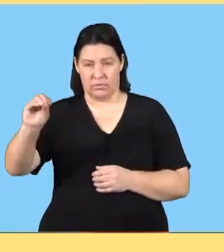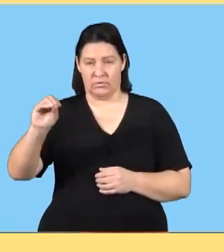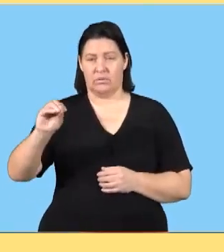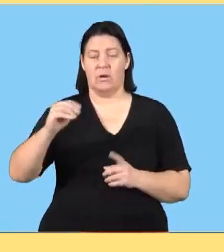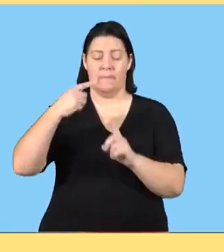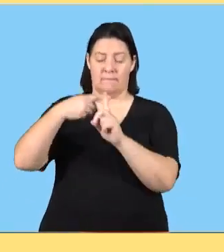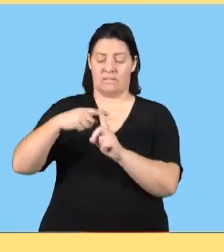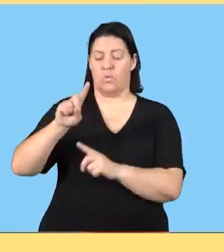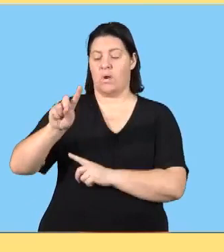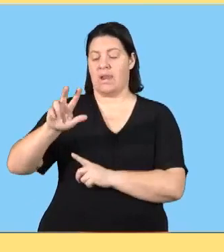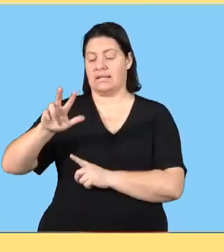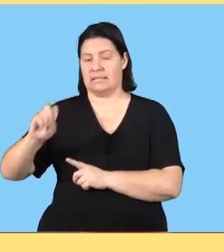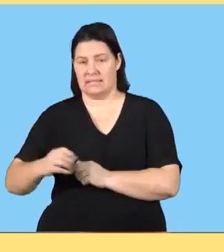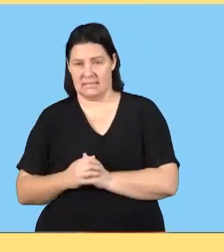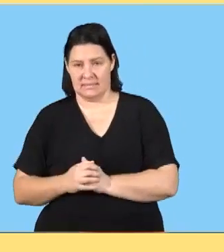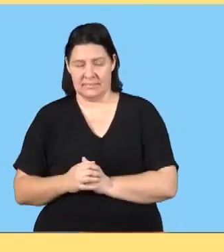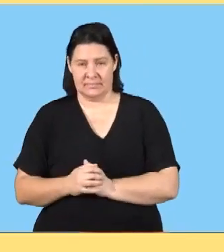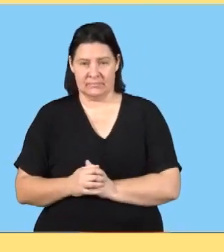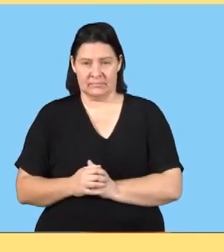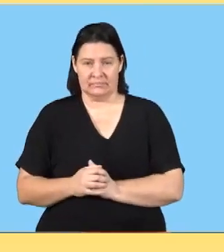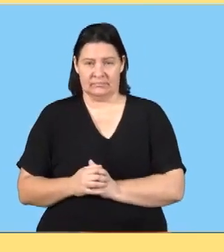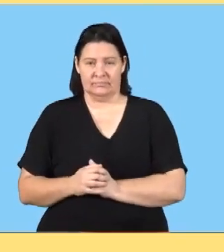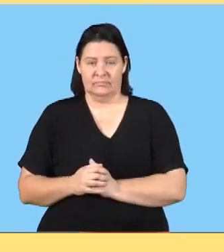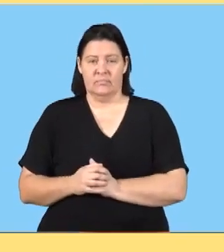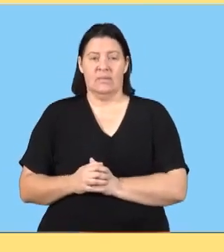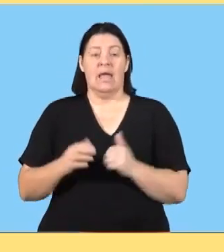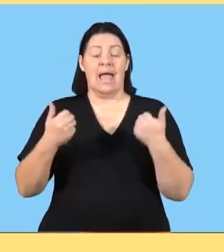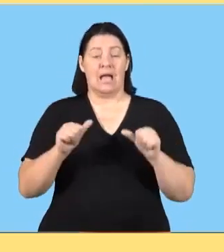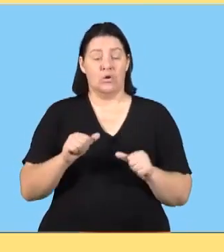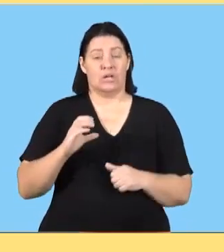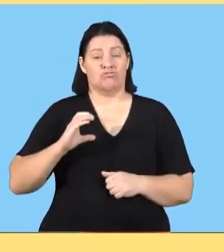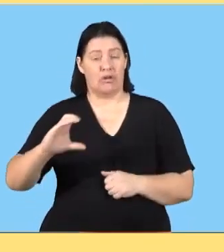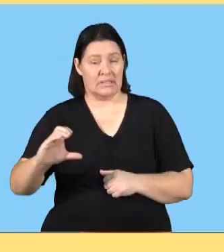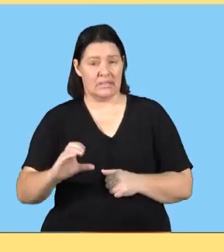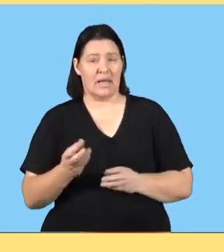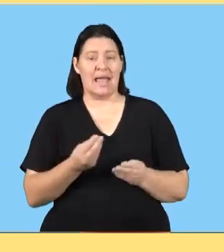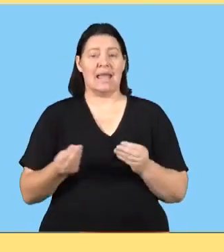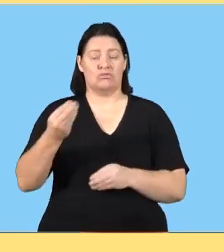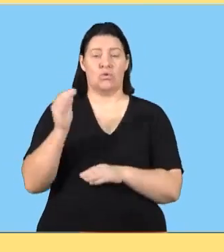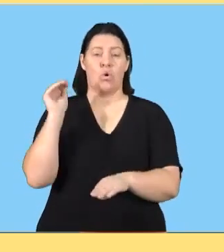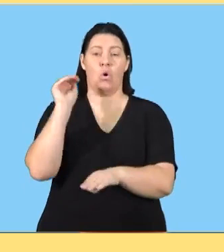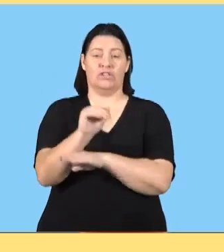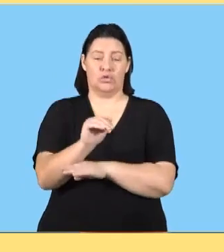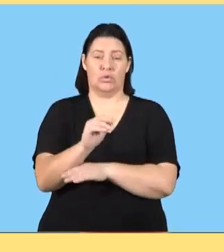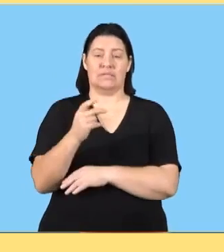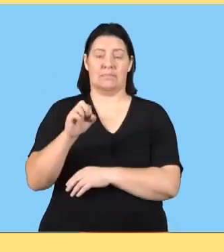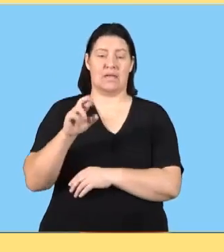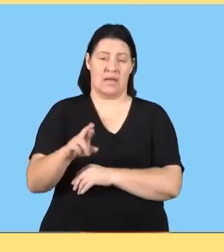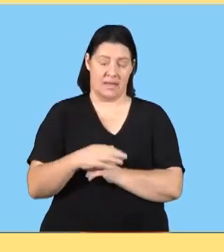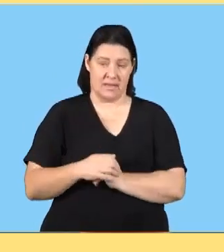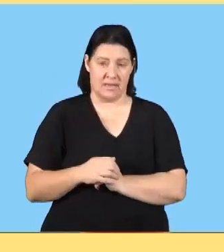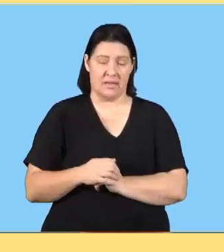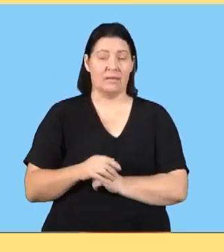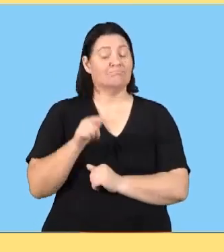come to the assets, then we say plus. And the account to be credited is interest on overdue debtors.